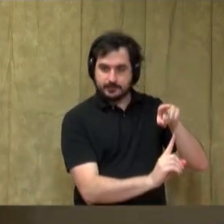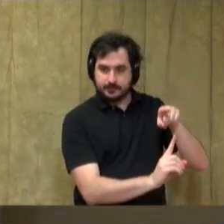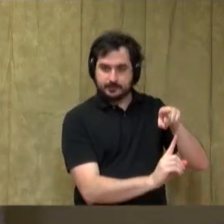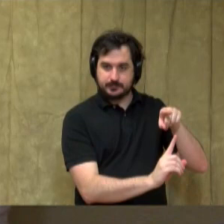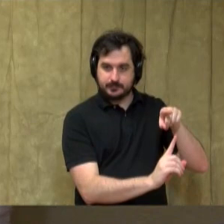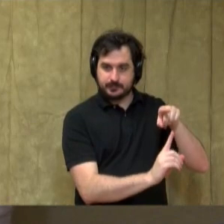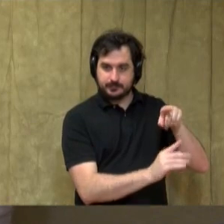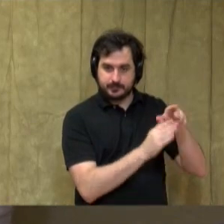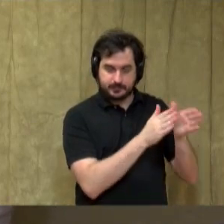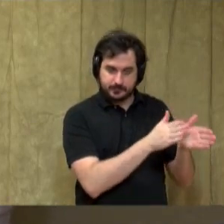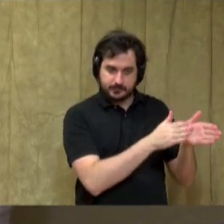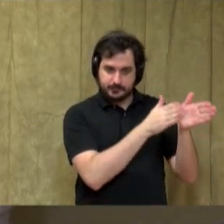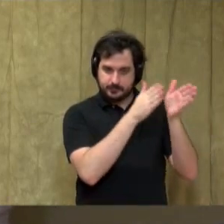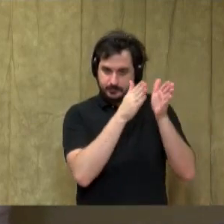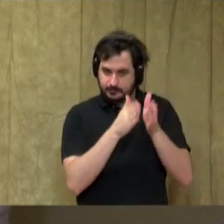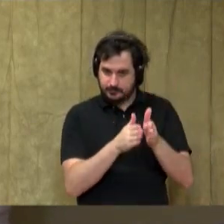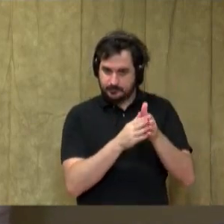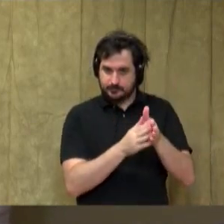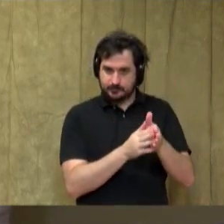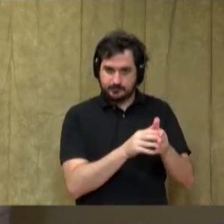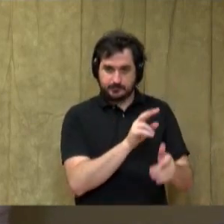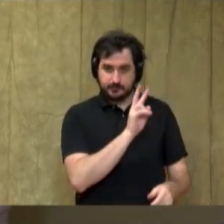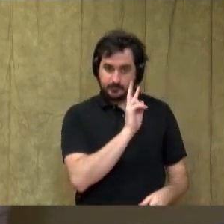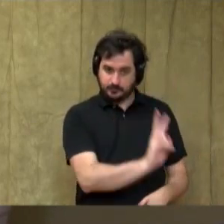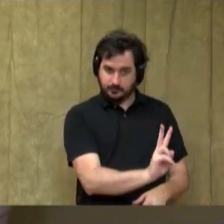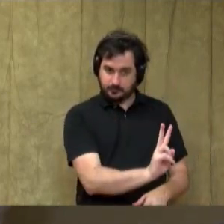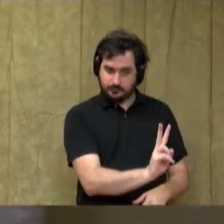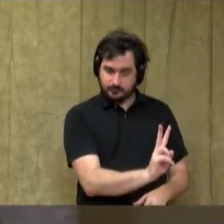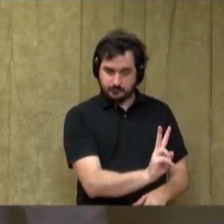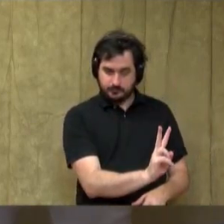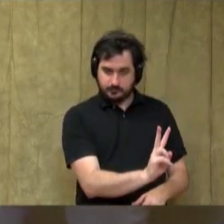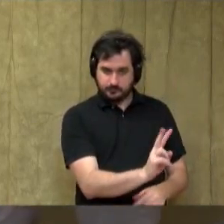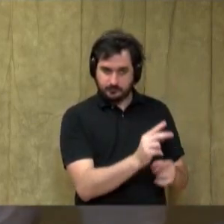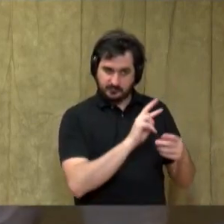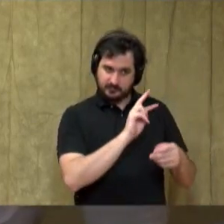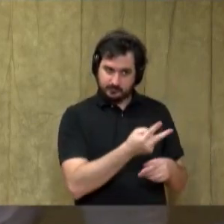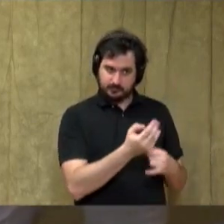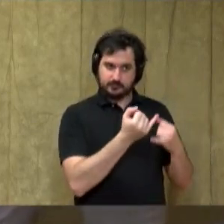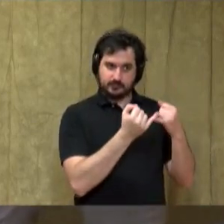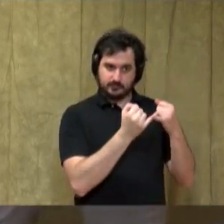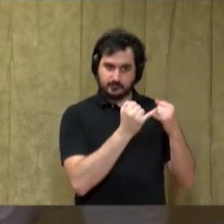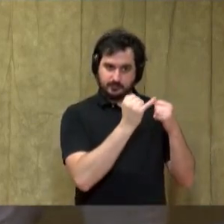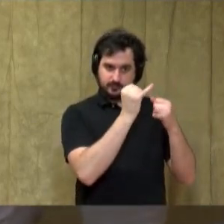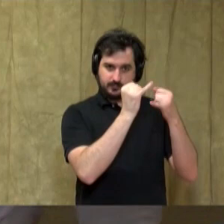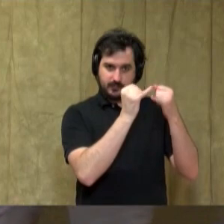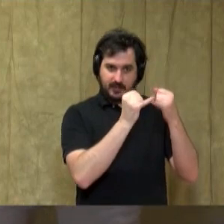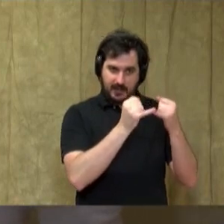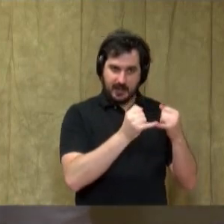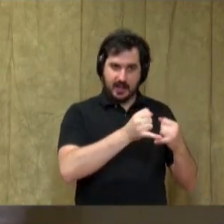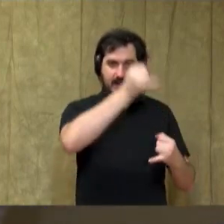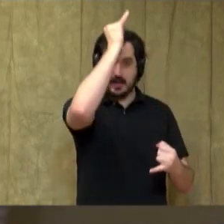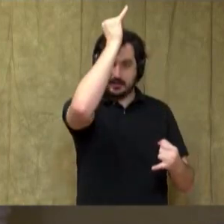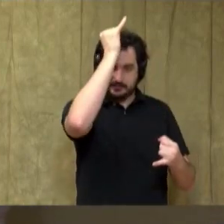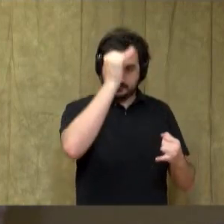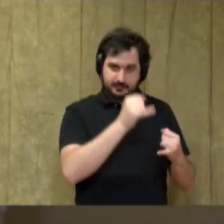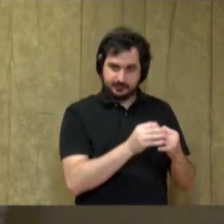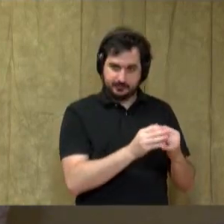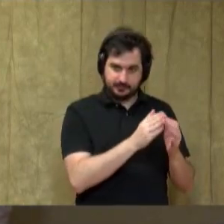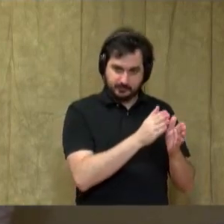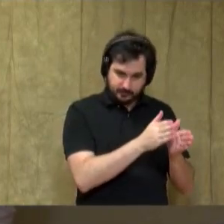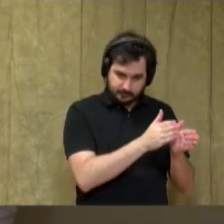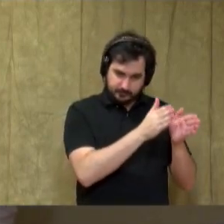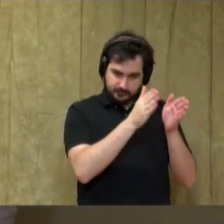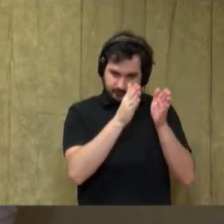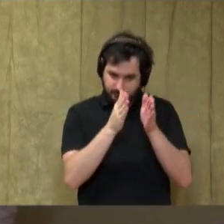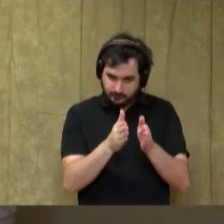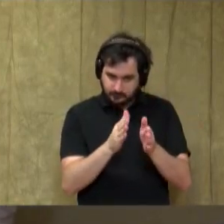Then my next line over is the second line over from 0. Then I